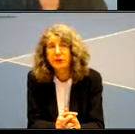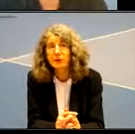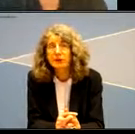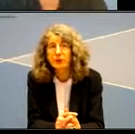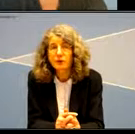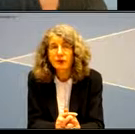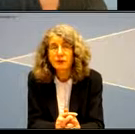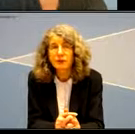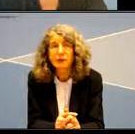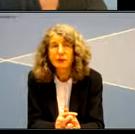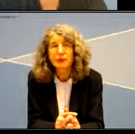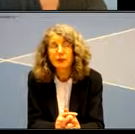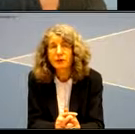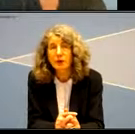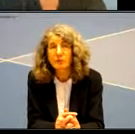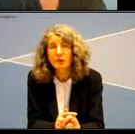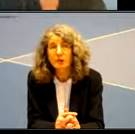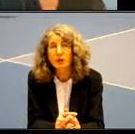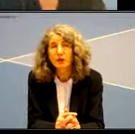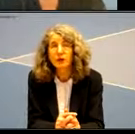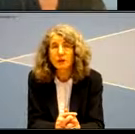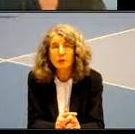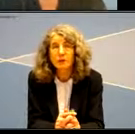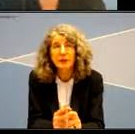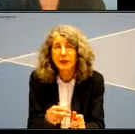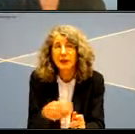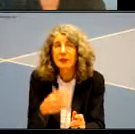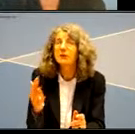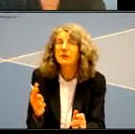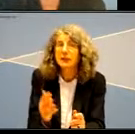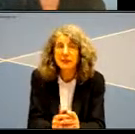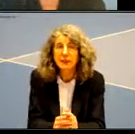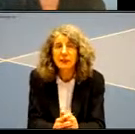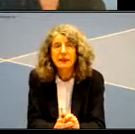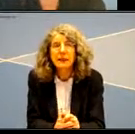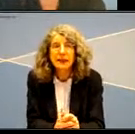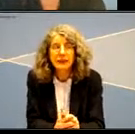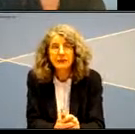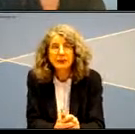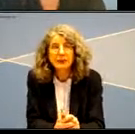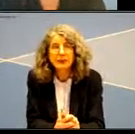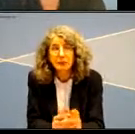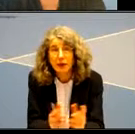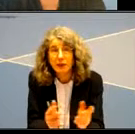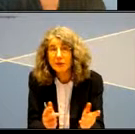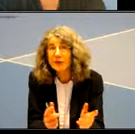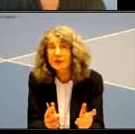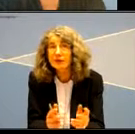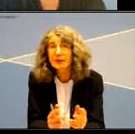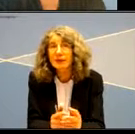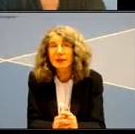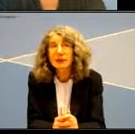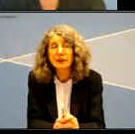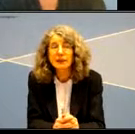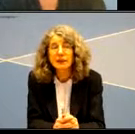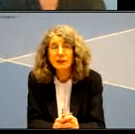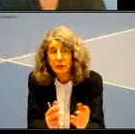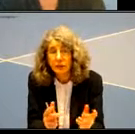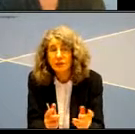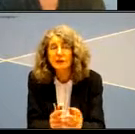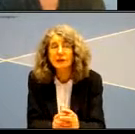benefit, for example, from dynamic pricing and smart metering,